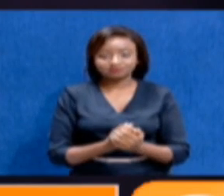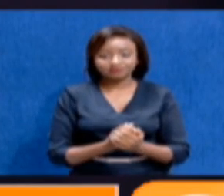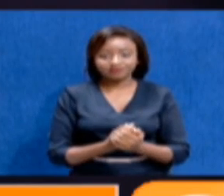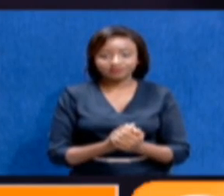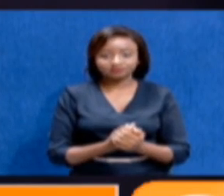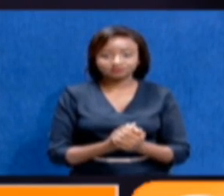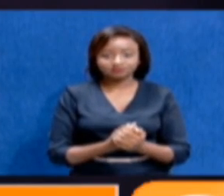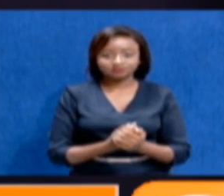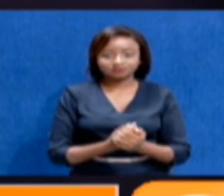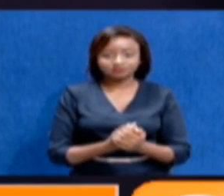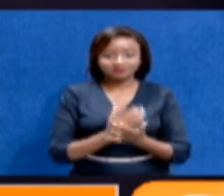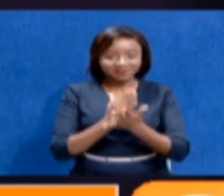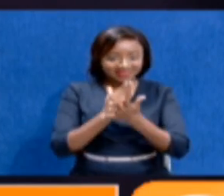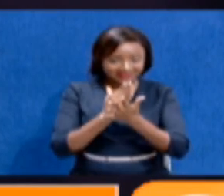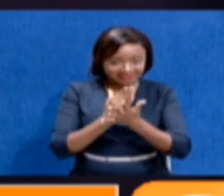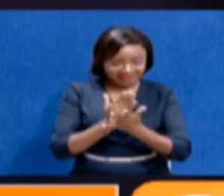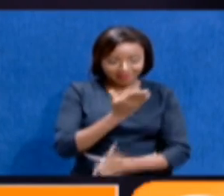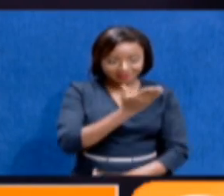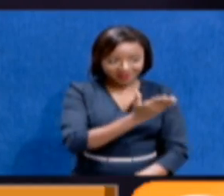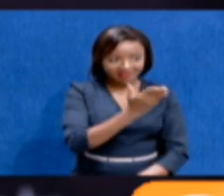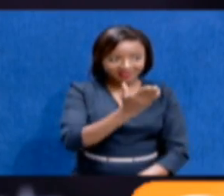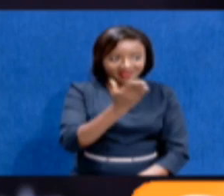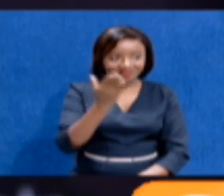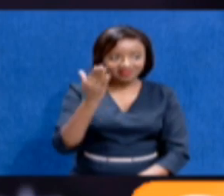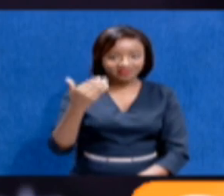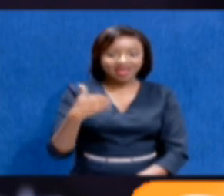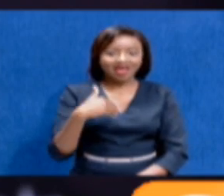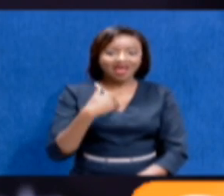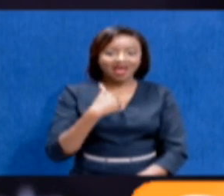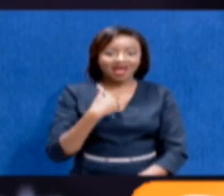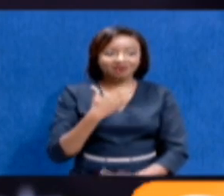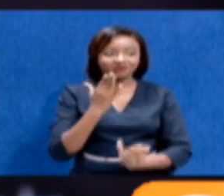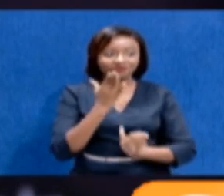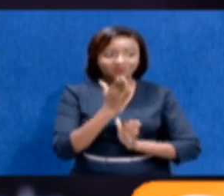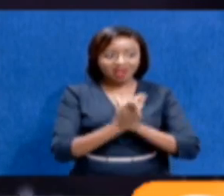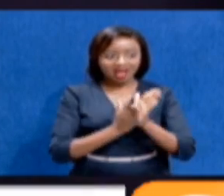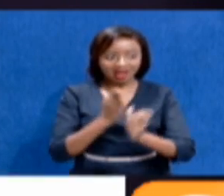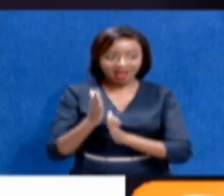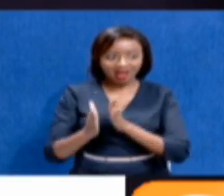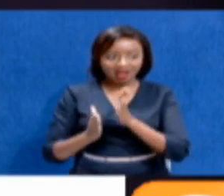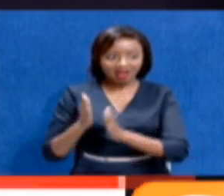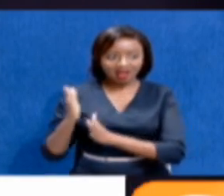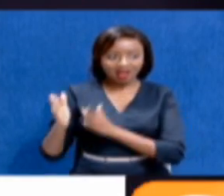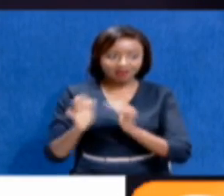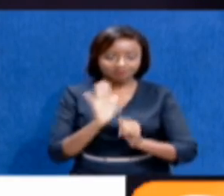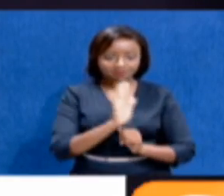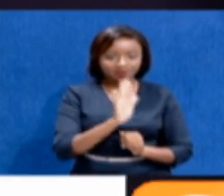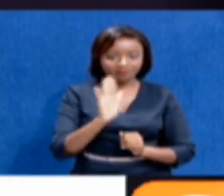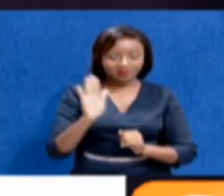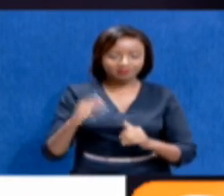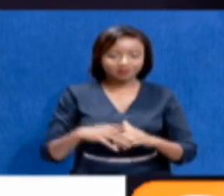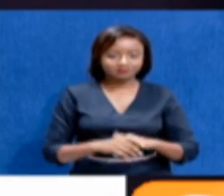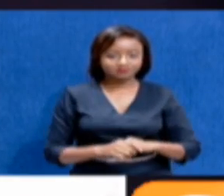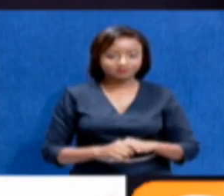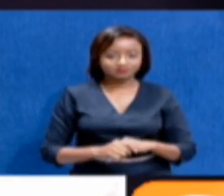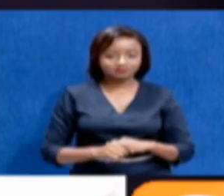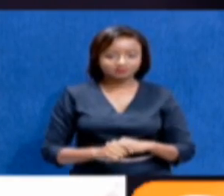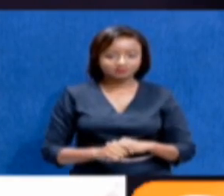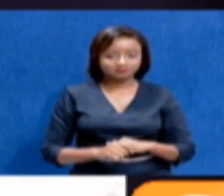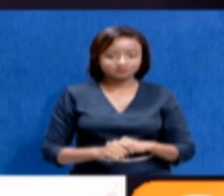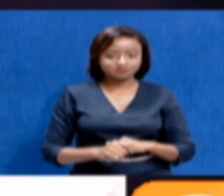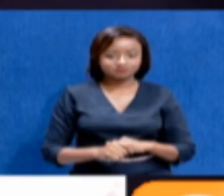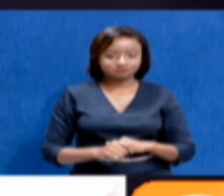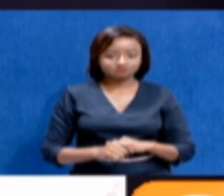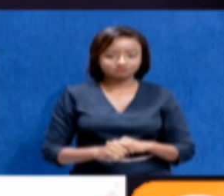have their own arrangements for staff accommodation and transport. However,